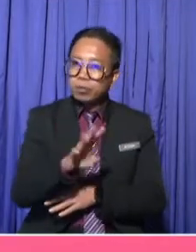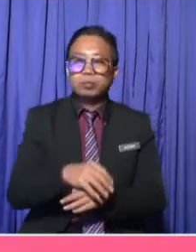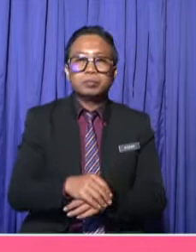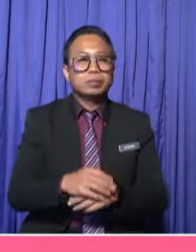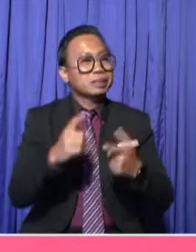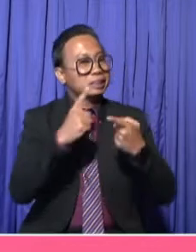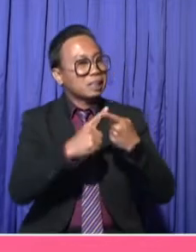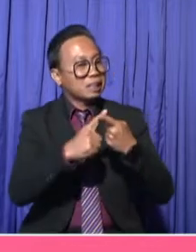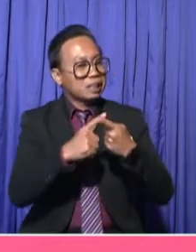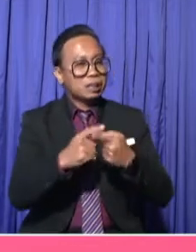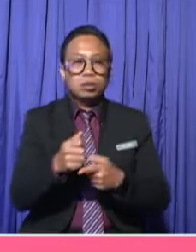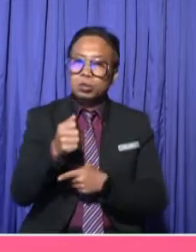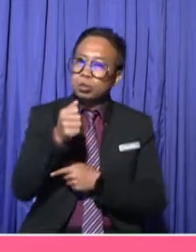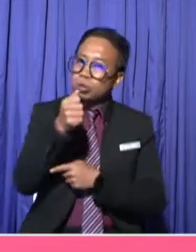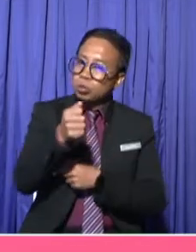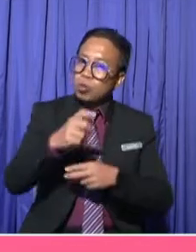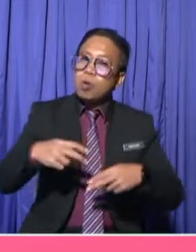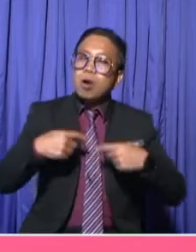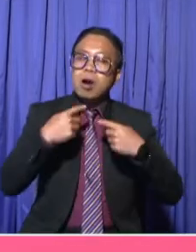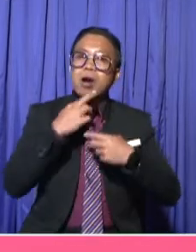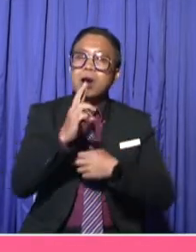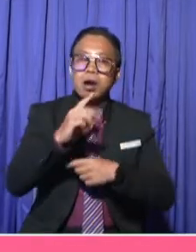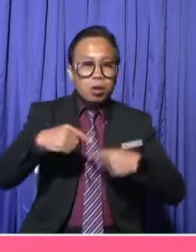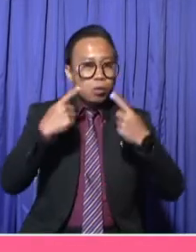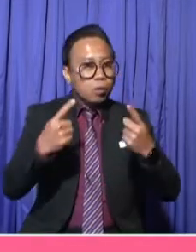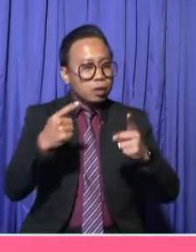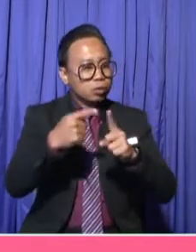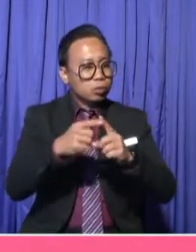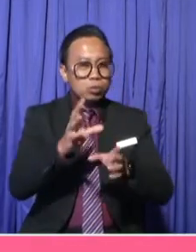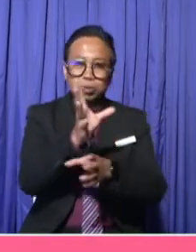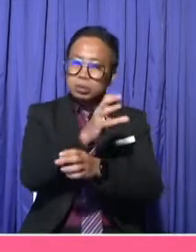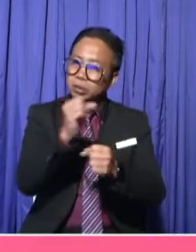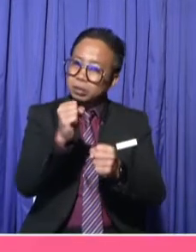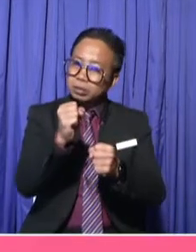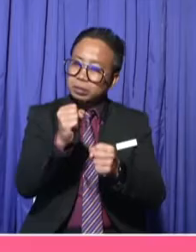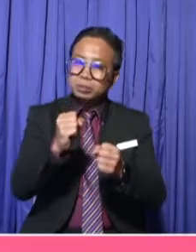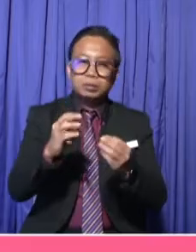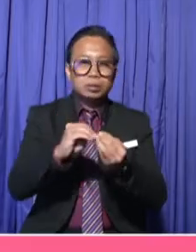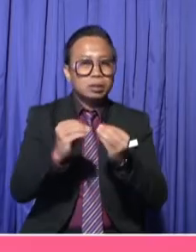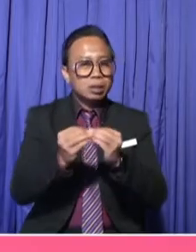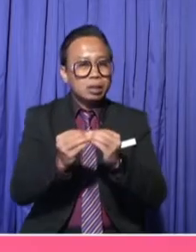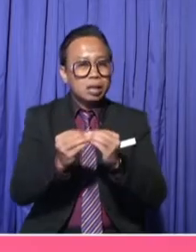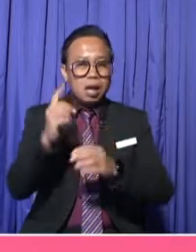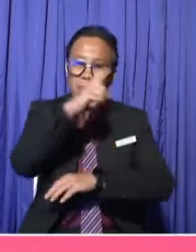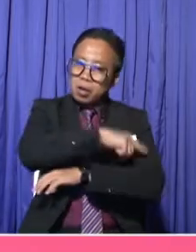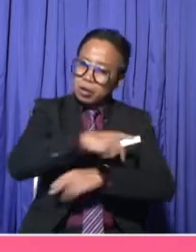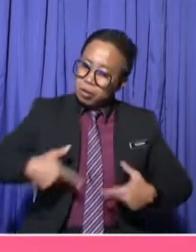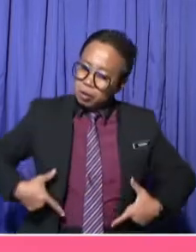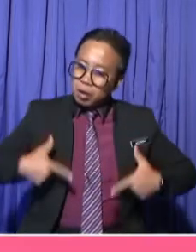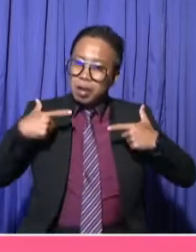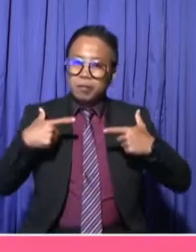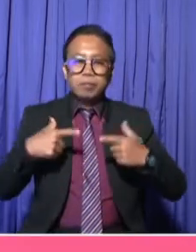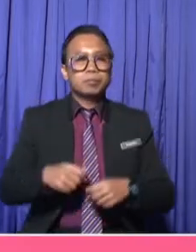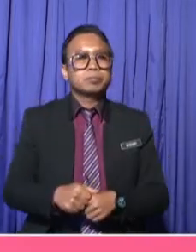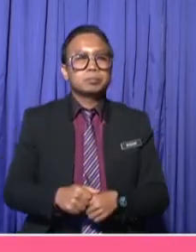Second, you are going to solve problems involving daily life